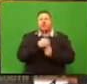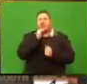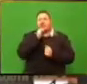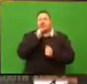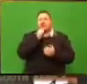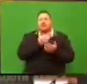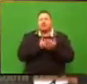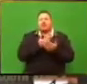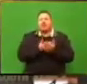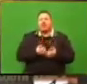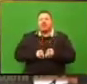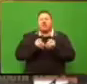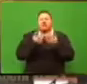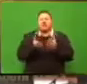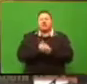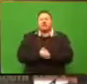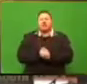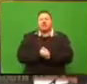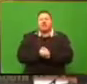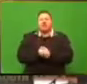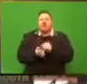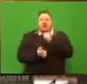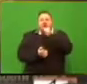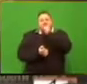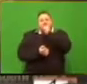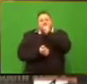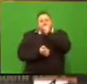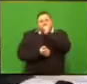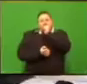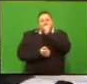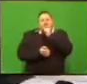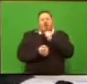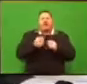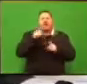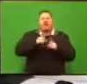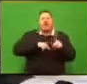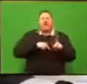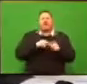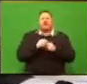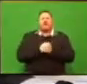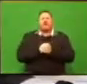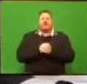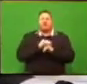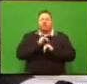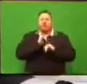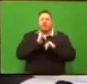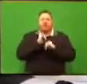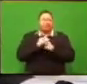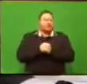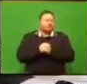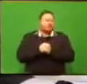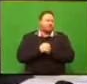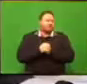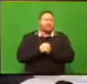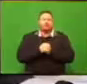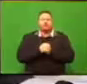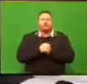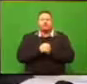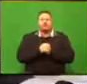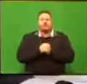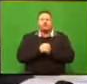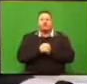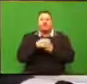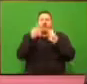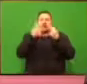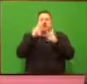of delivering. It has failed dismally. It has failed the... Honorable Speaker, can you